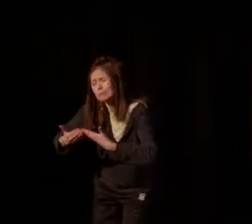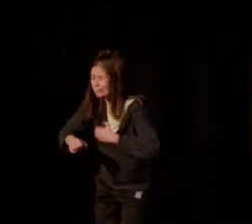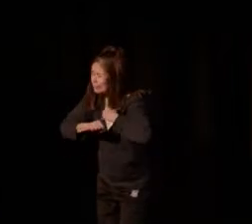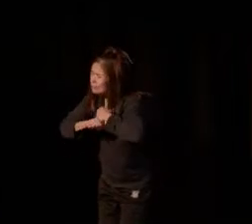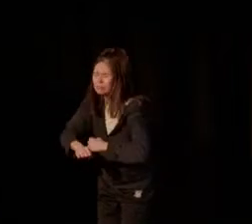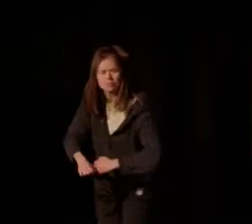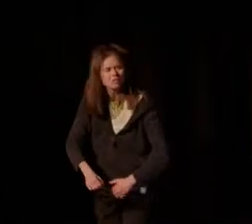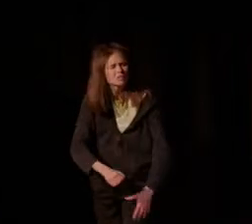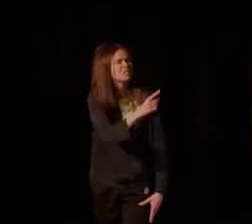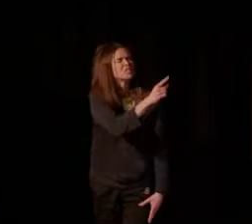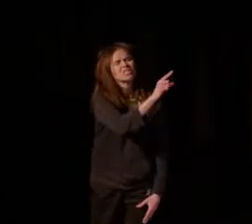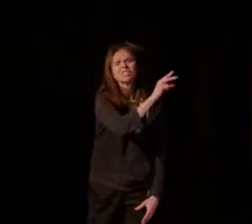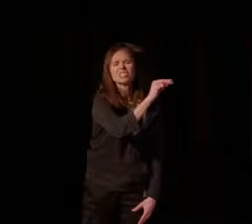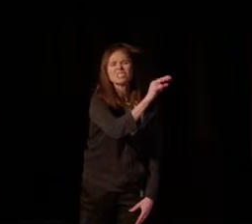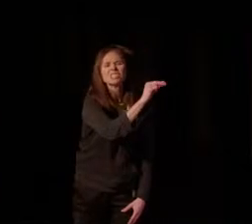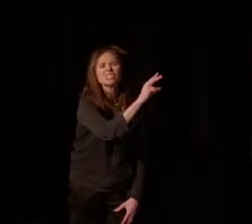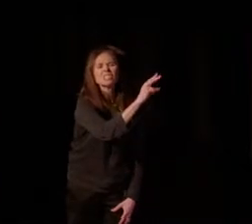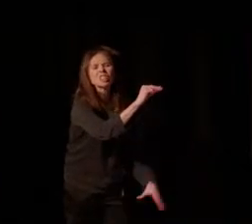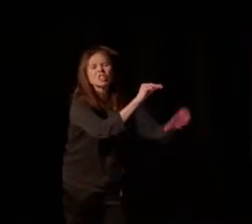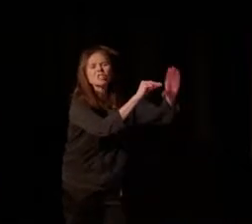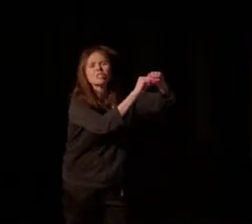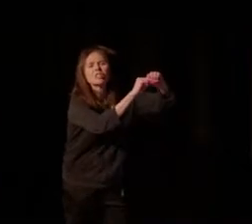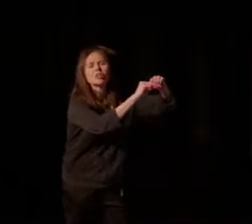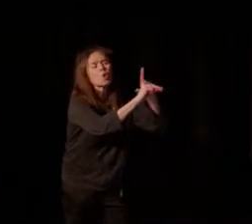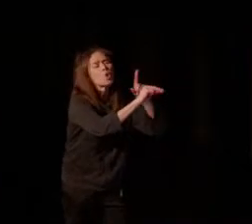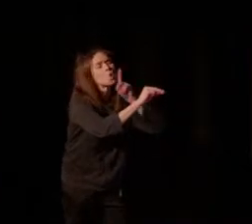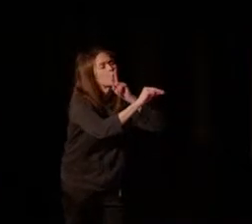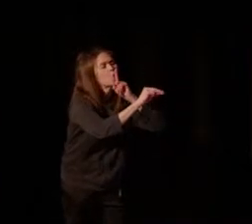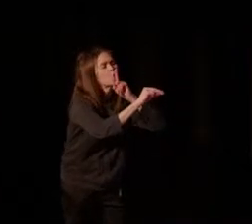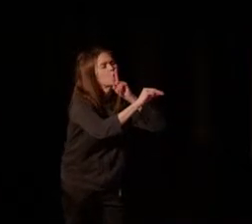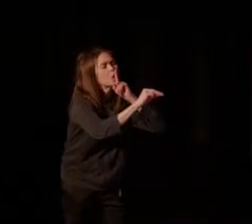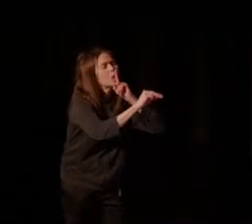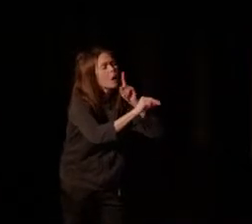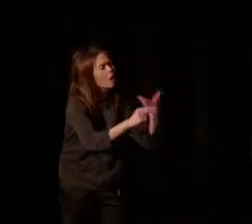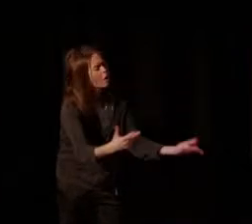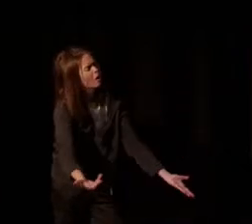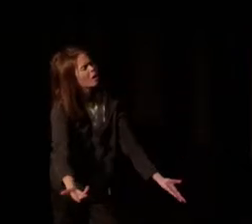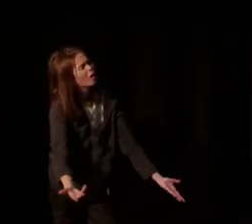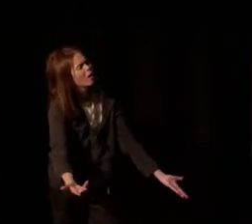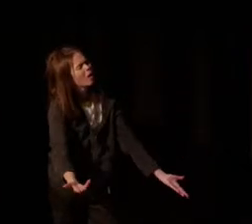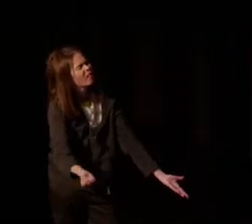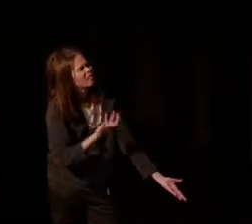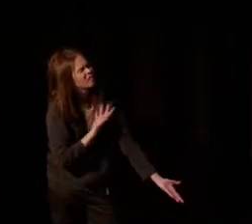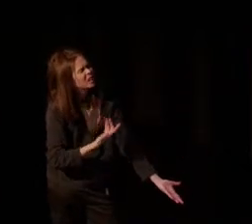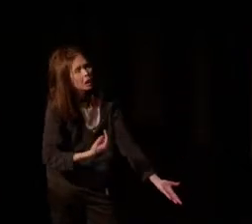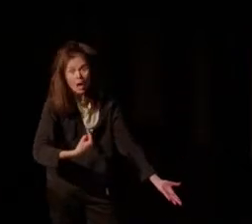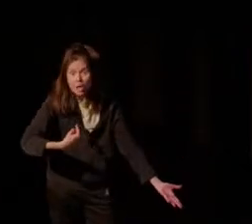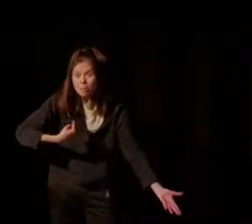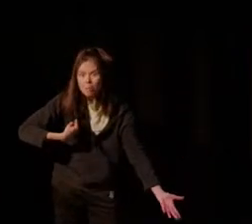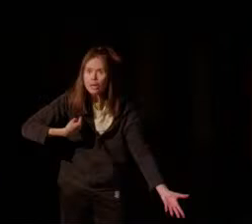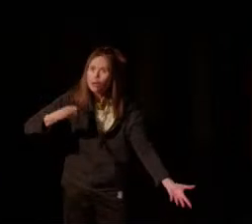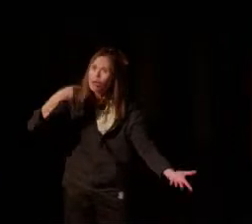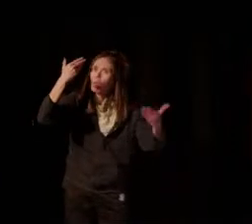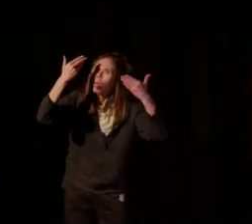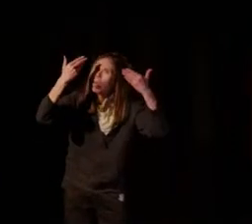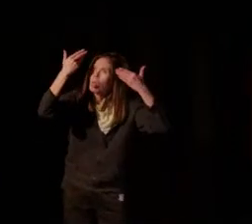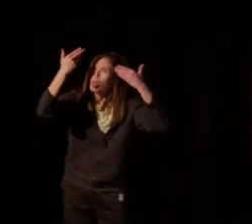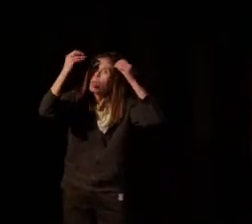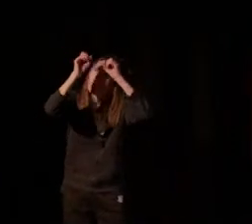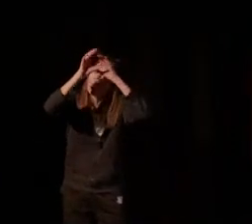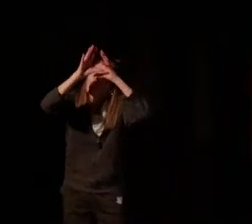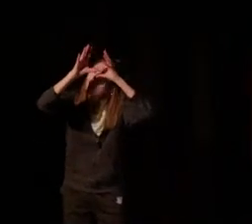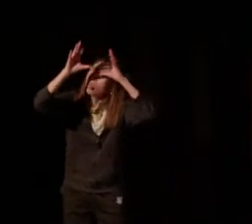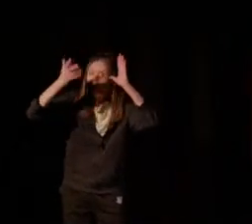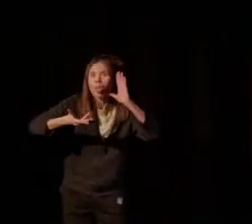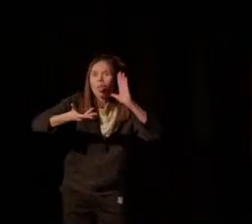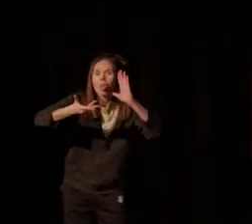Hold your peace. Do you think I am so muddied, so deranged, to bring this agitation on myself, soil and